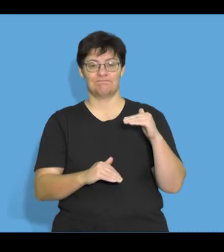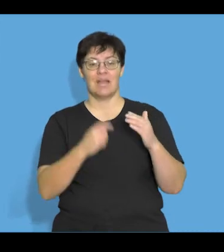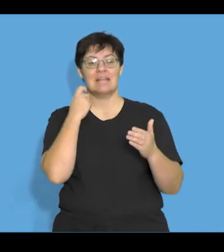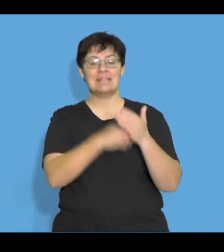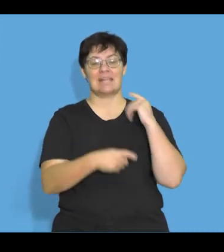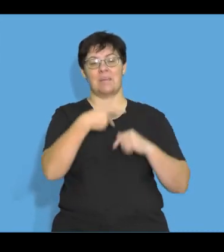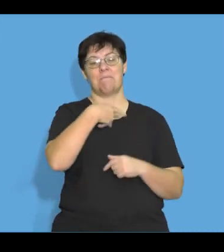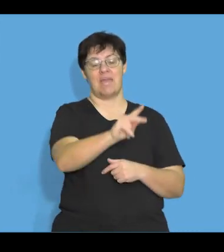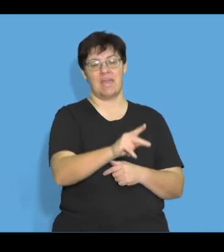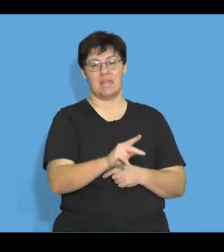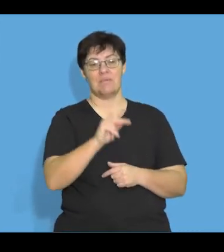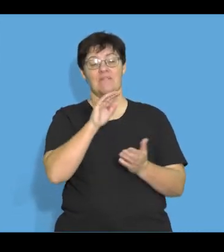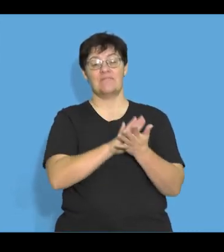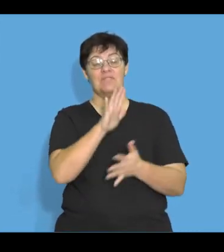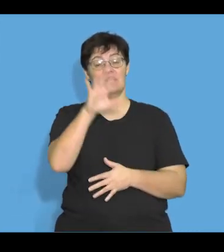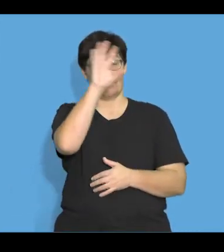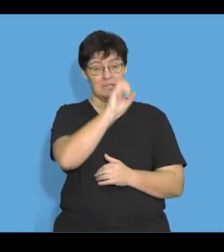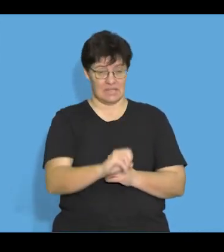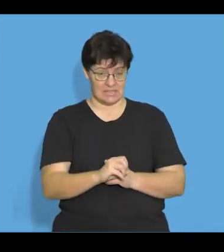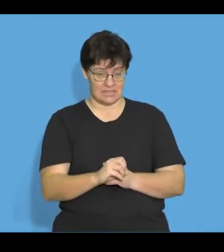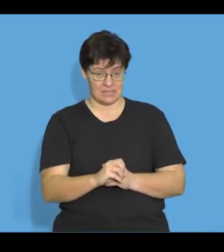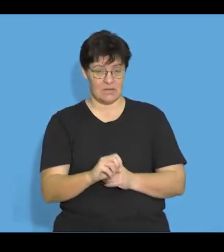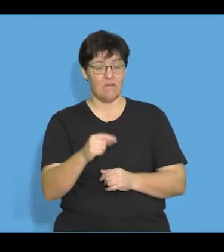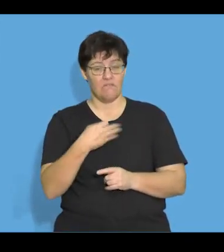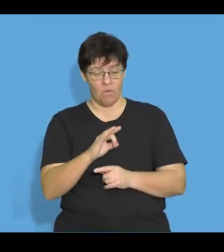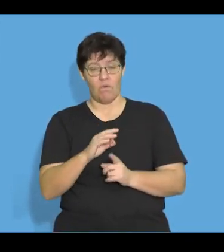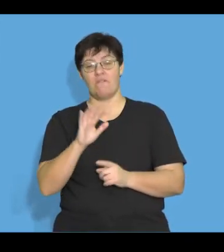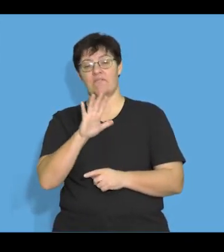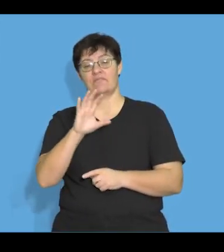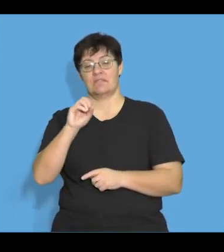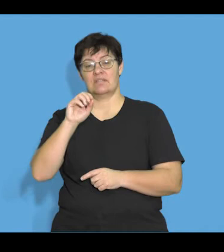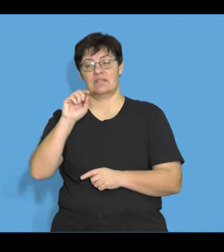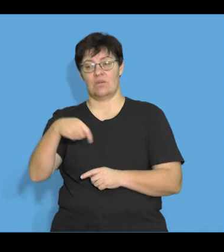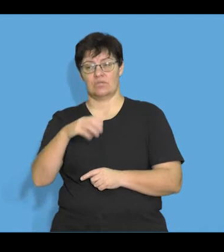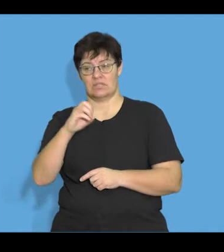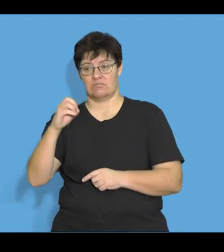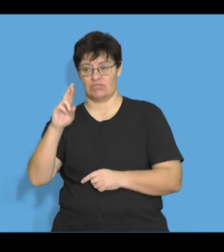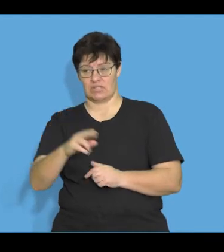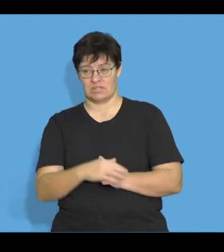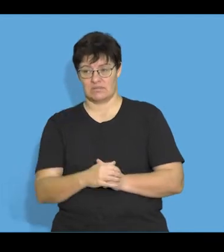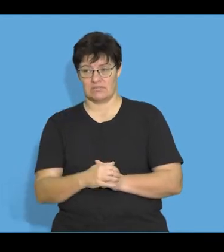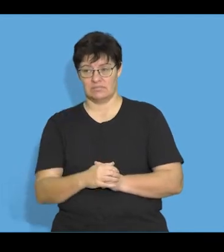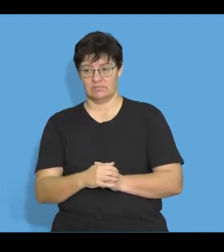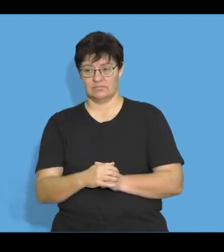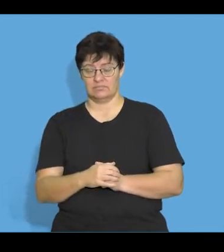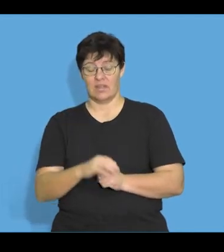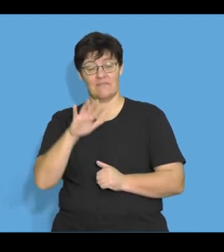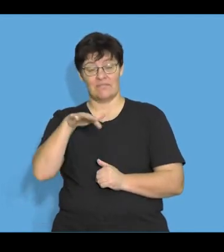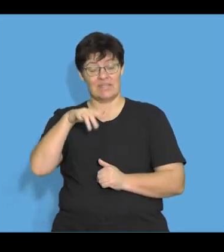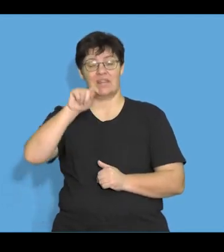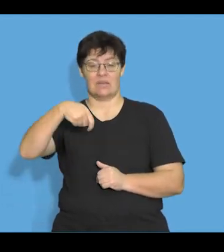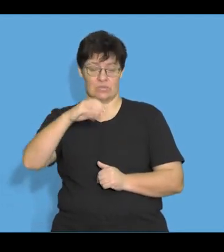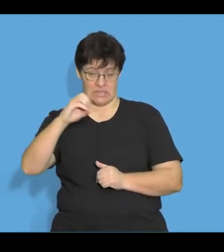by 15% of the 15,000 Rand. Okay? Now remember, this ties